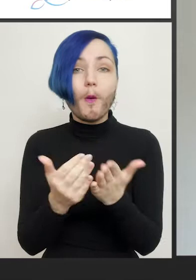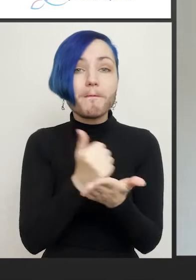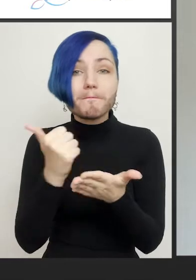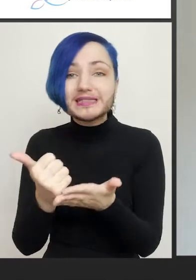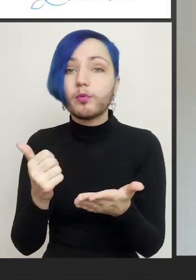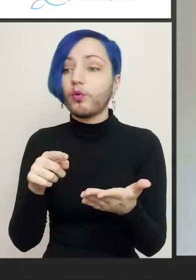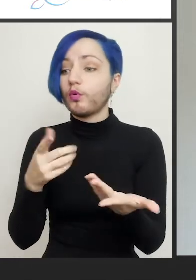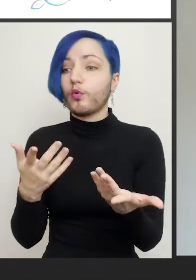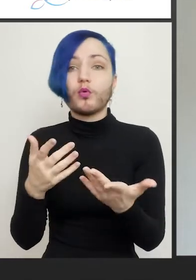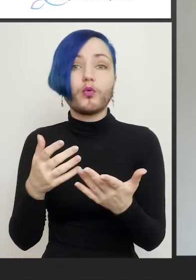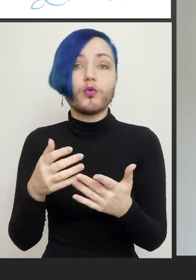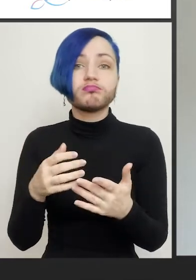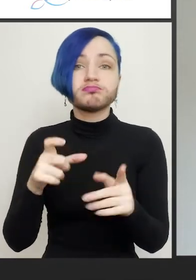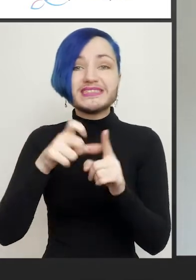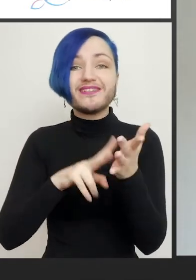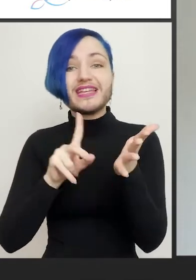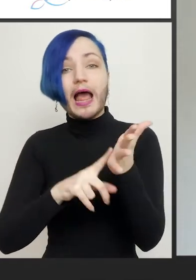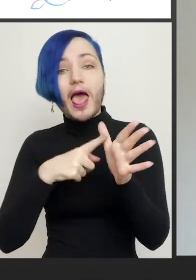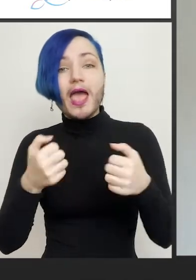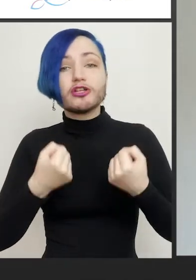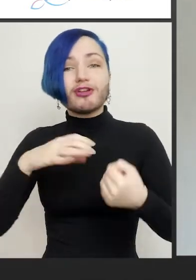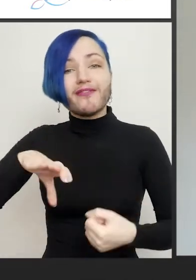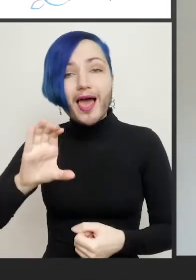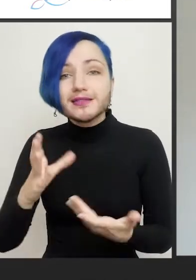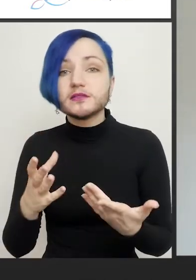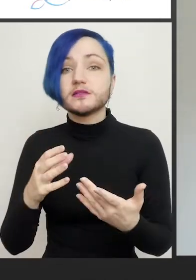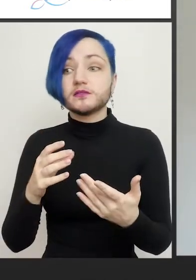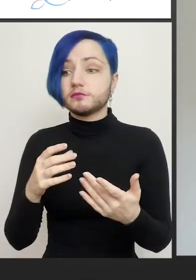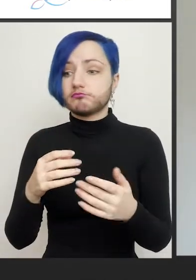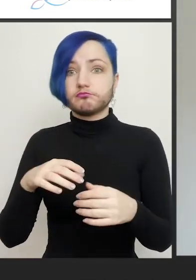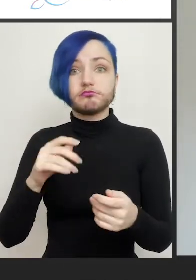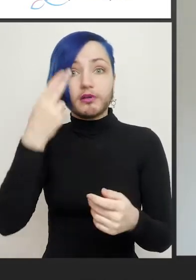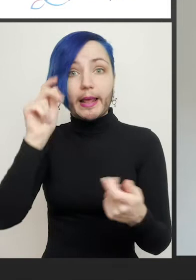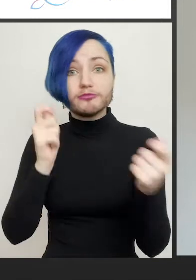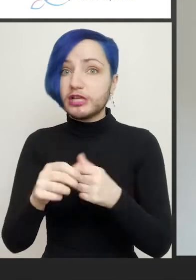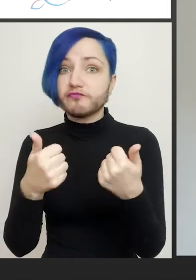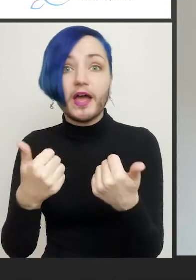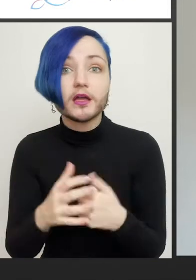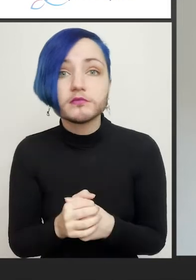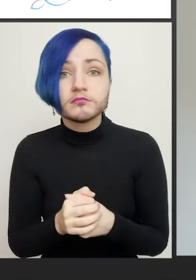name changed pretty easily. But unfortunately, because there's a lack of good information.